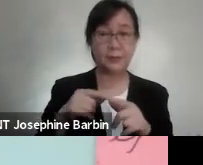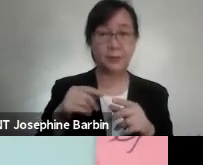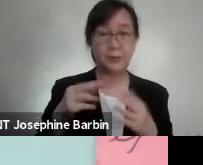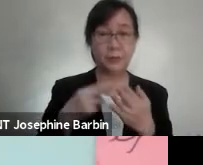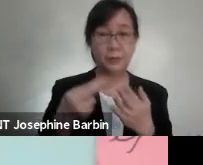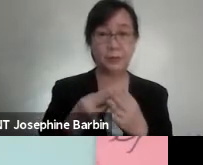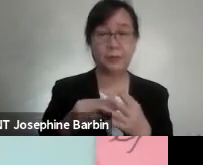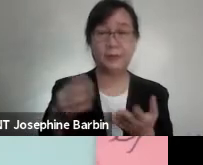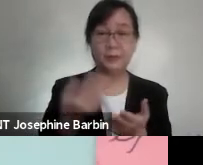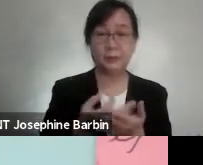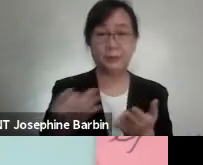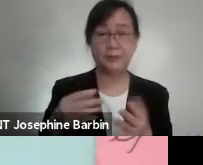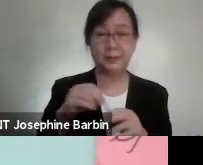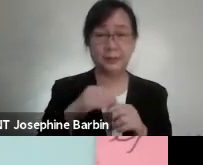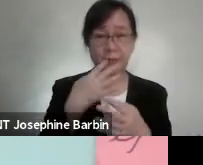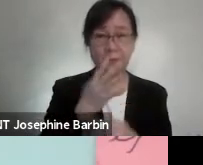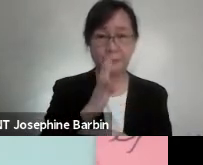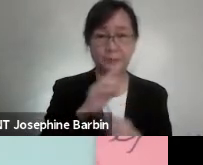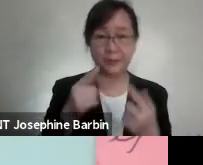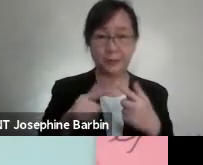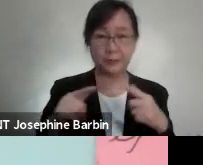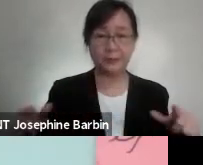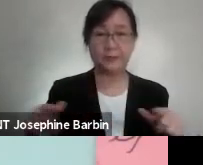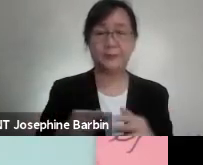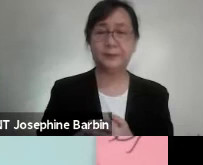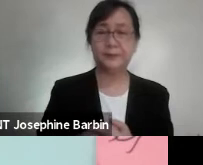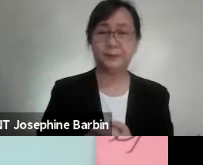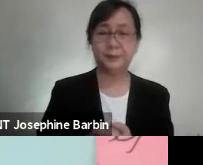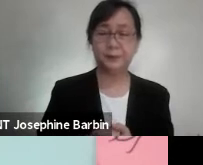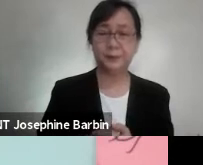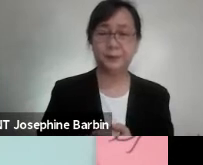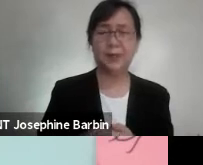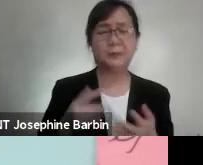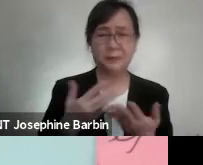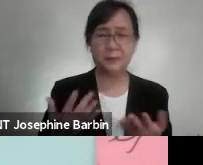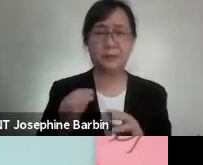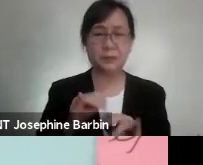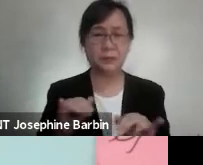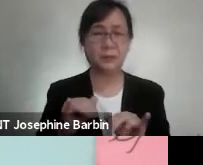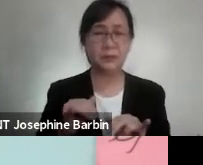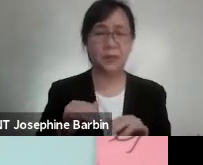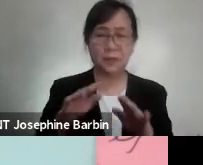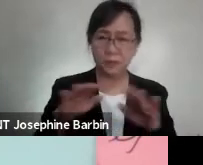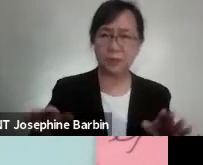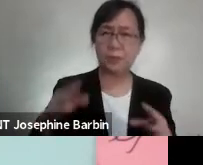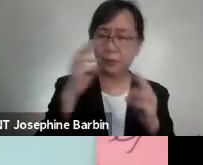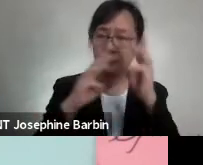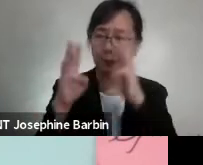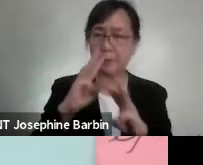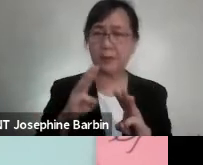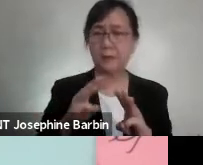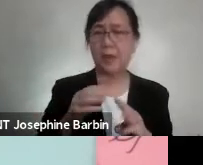languages that they speak. But also, children are worried about